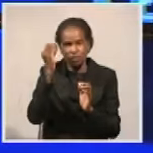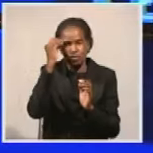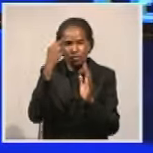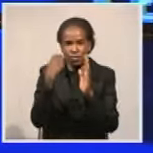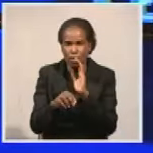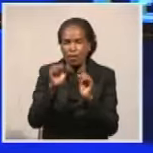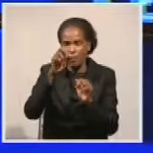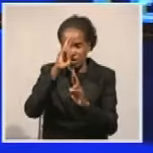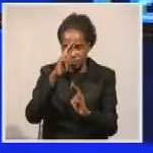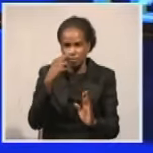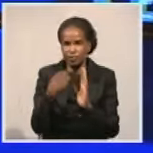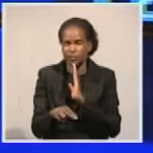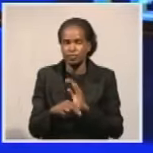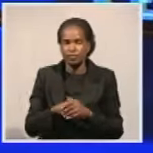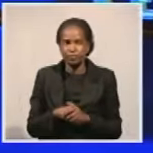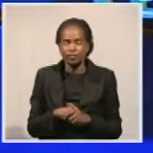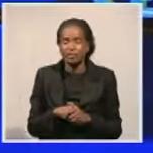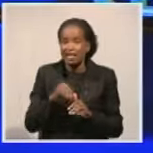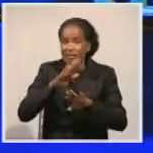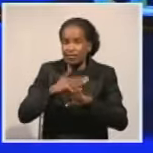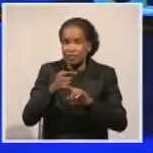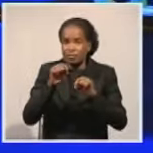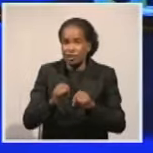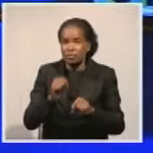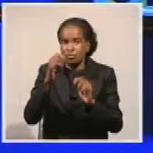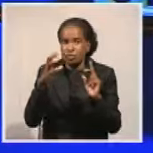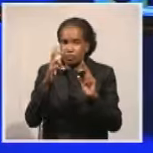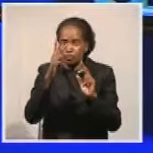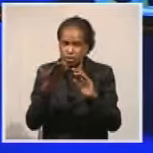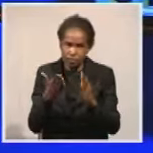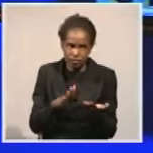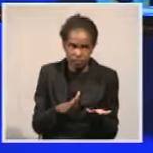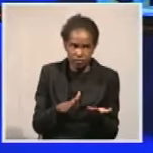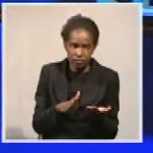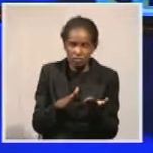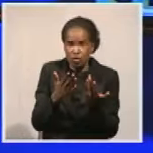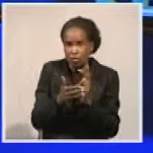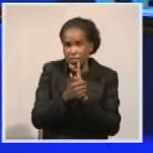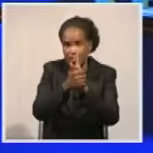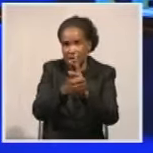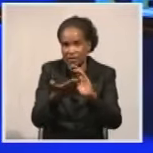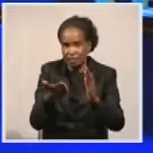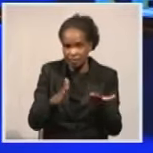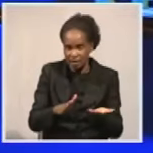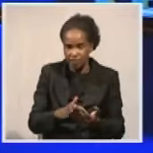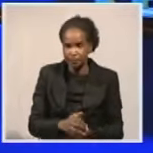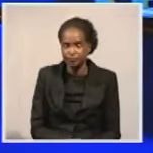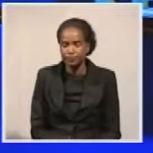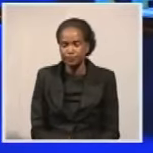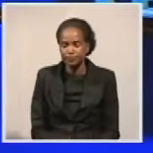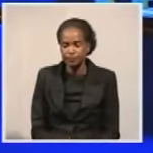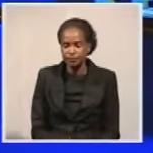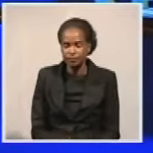a death in a certain community of a leader, traditional authority